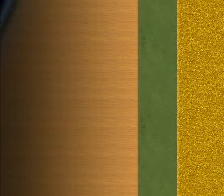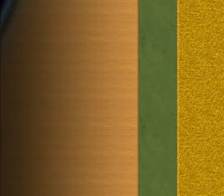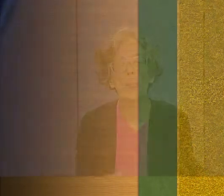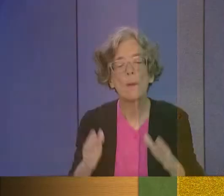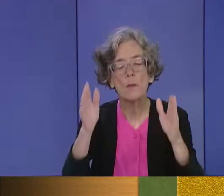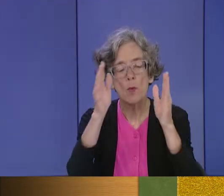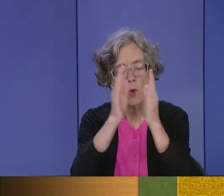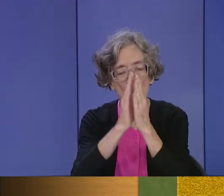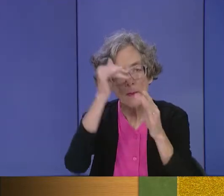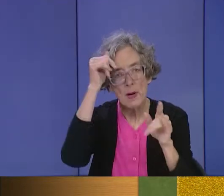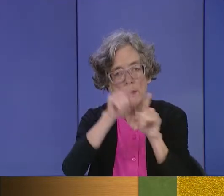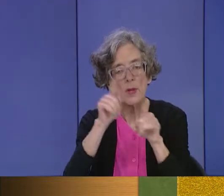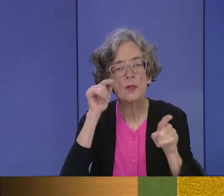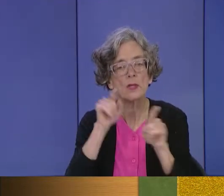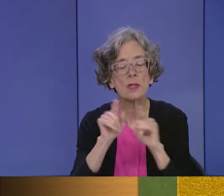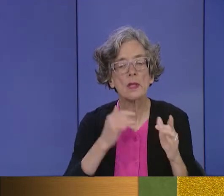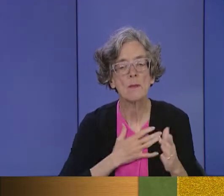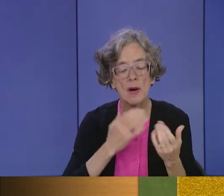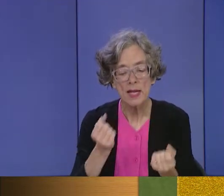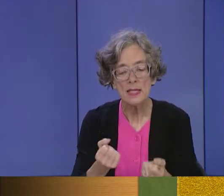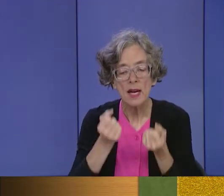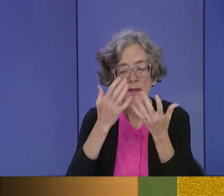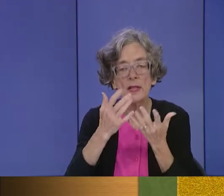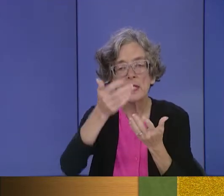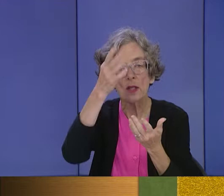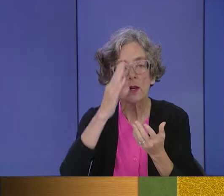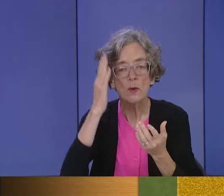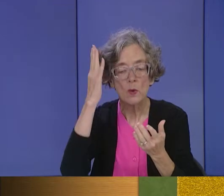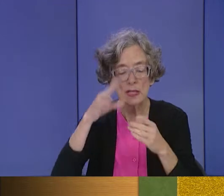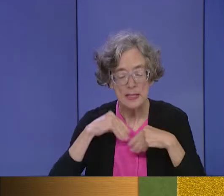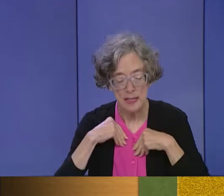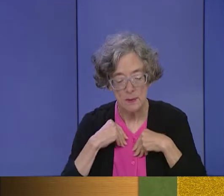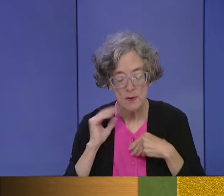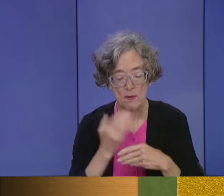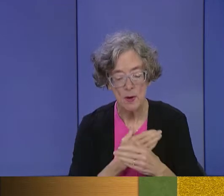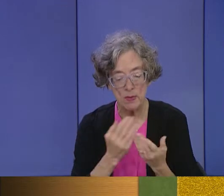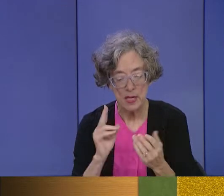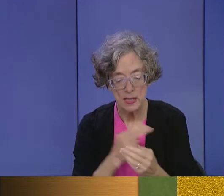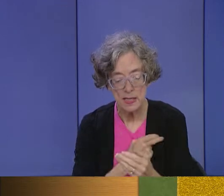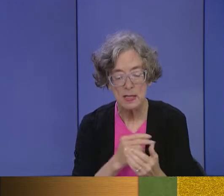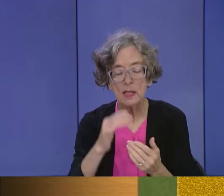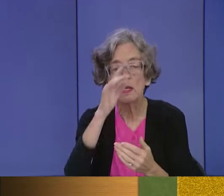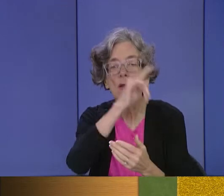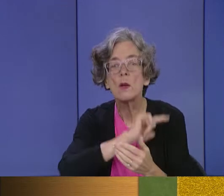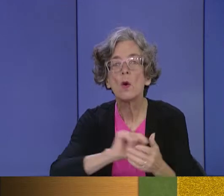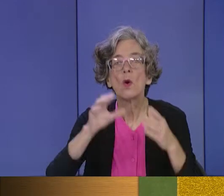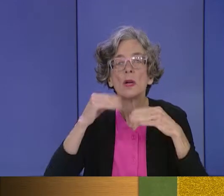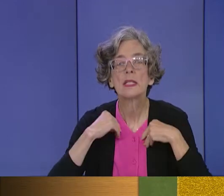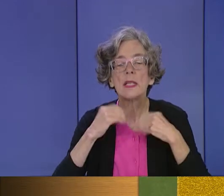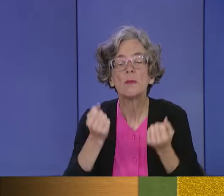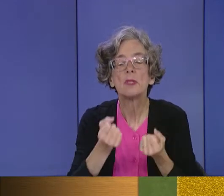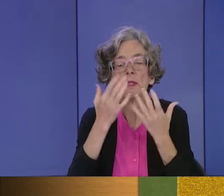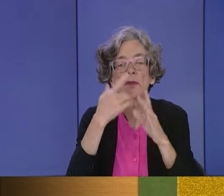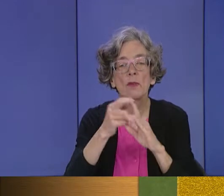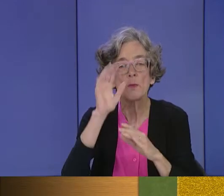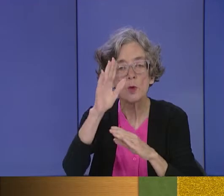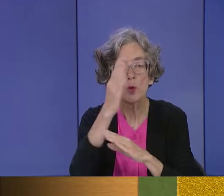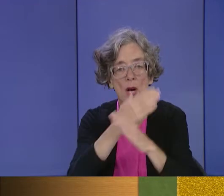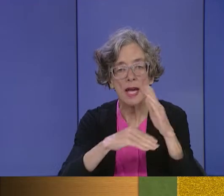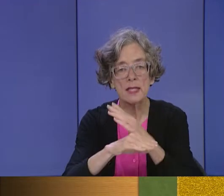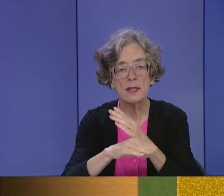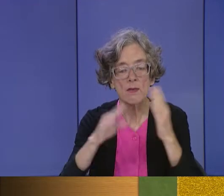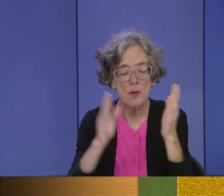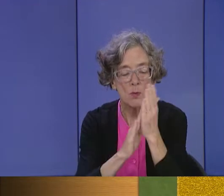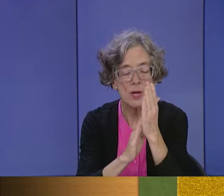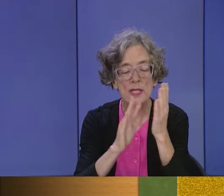Pray, brethren, that my sacrifice and yours may be acceptable to God, the Almighty Father. May the Lord accept the sacrifice at your hands for